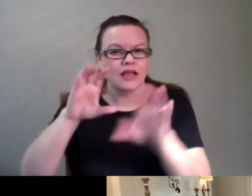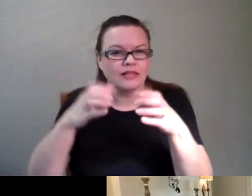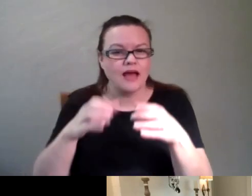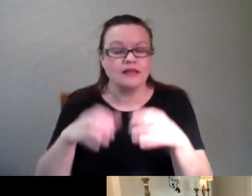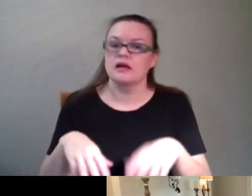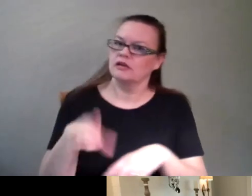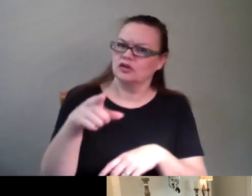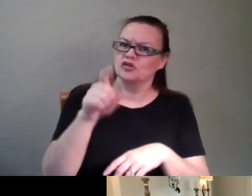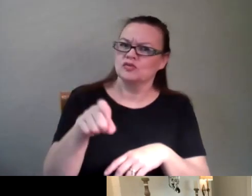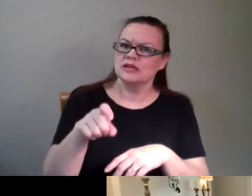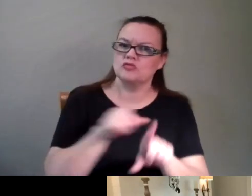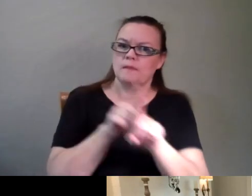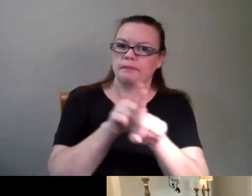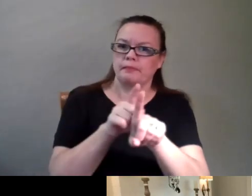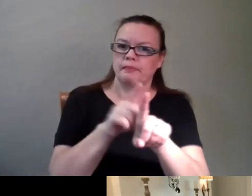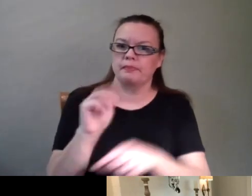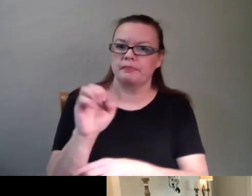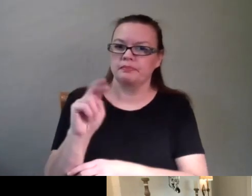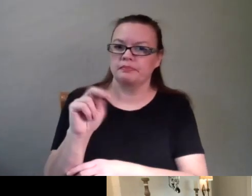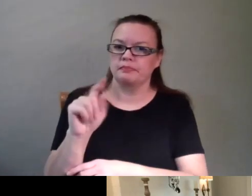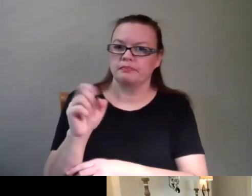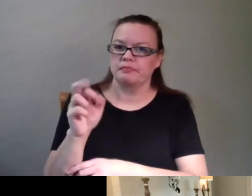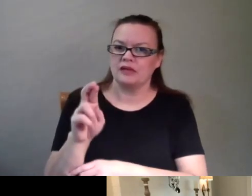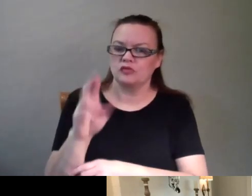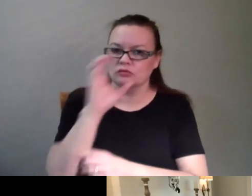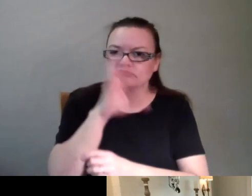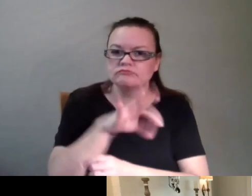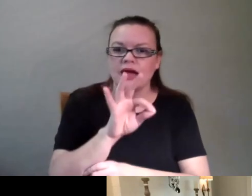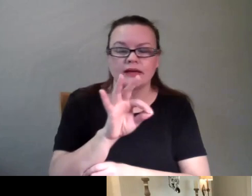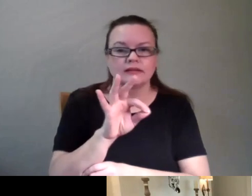entree points. It's not a very closed profession.